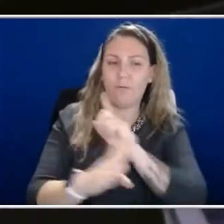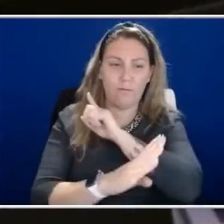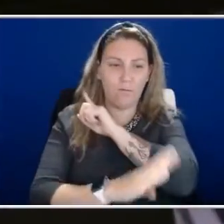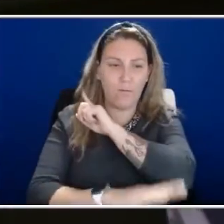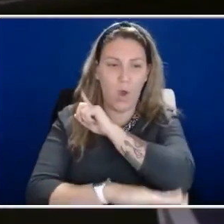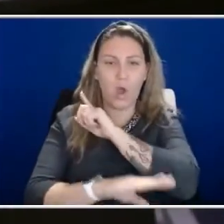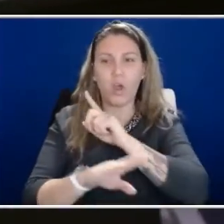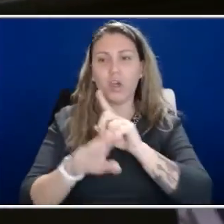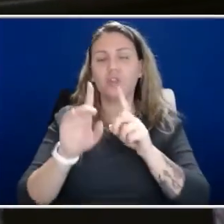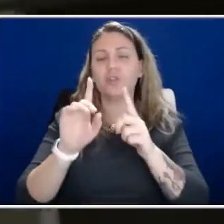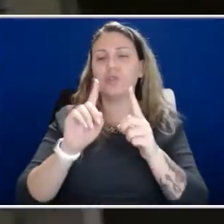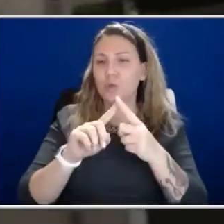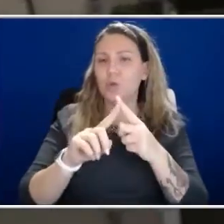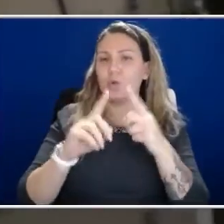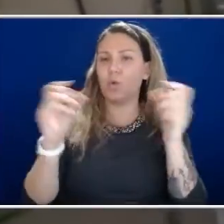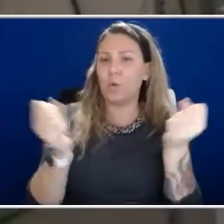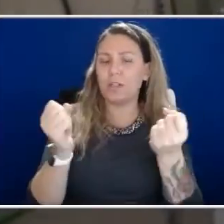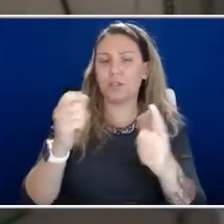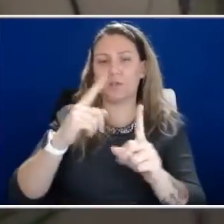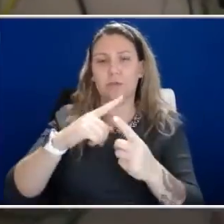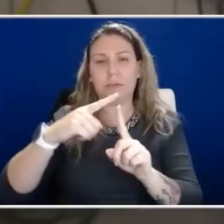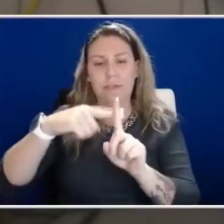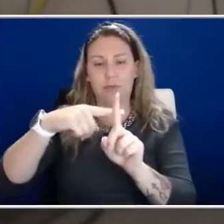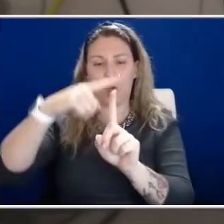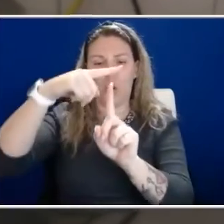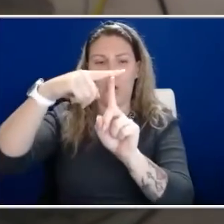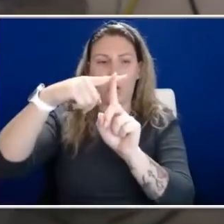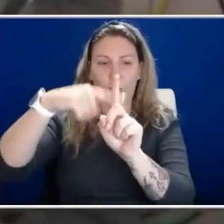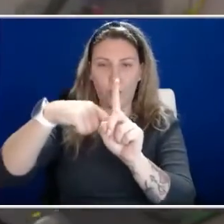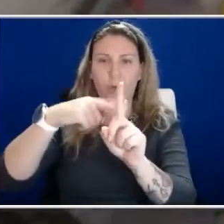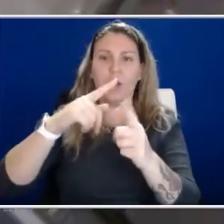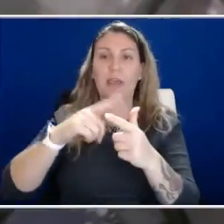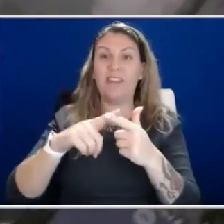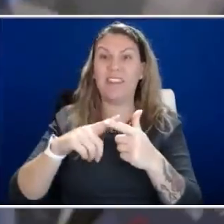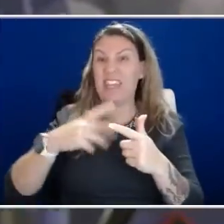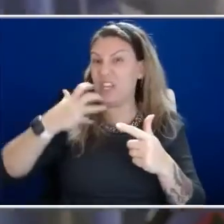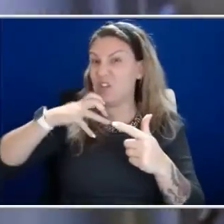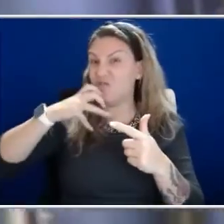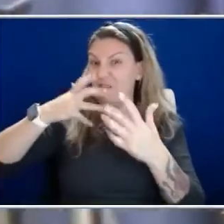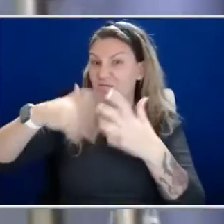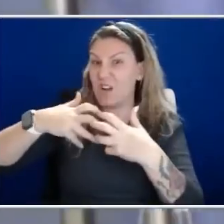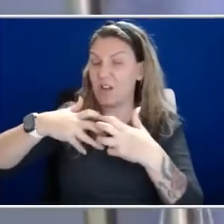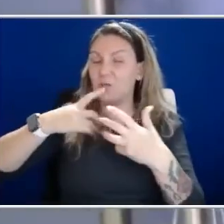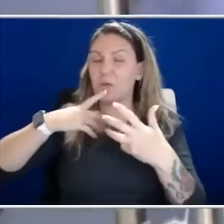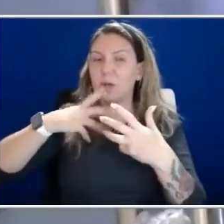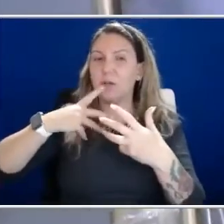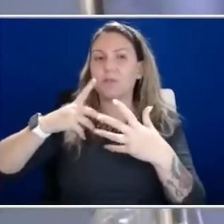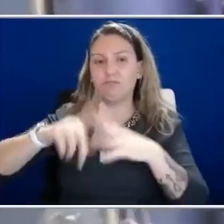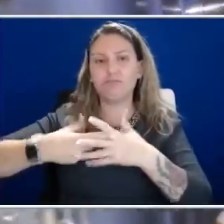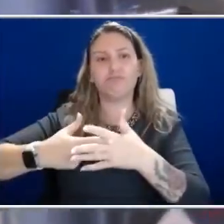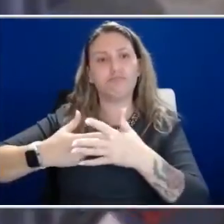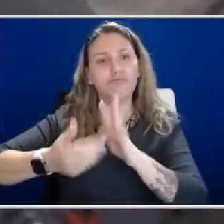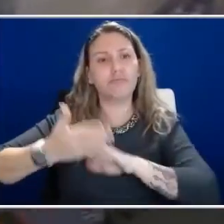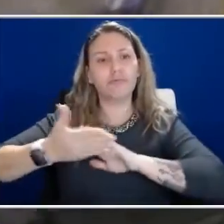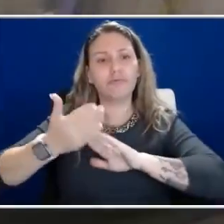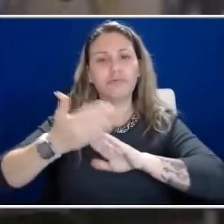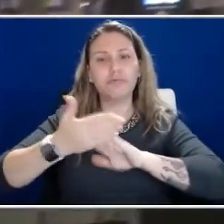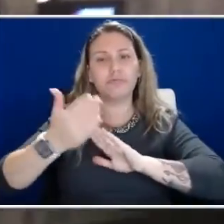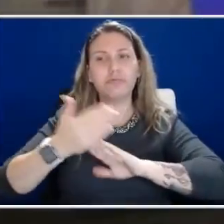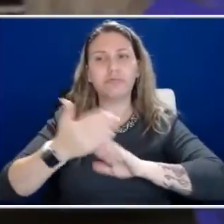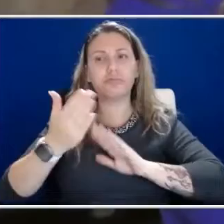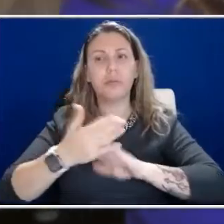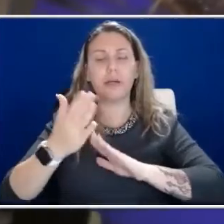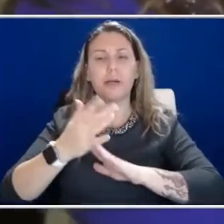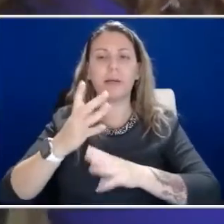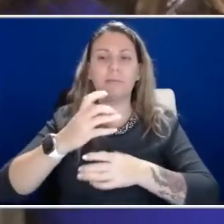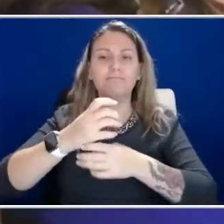temperature will drop suddenly and the furnaces will kick on for the first time. And those furnaces may have incomplete combustion, causing the release of